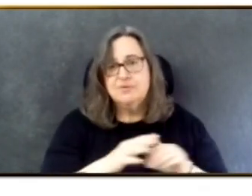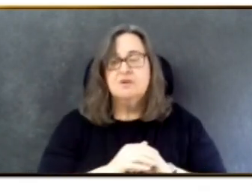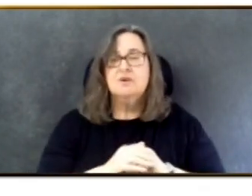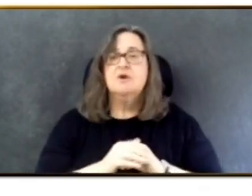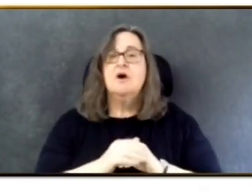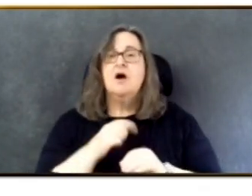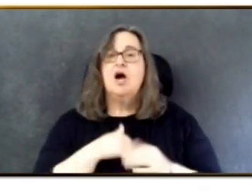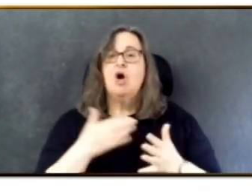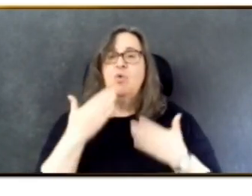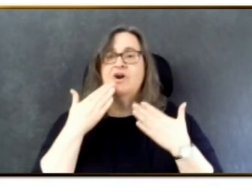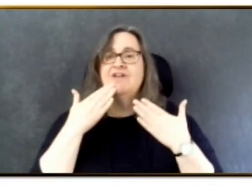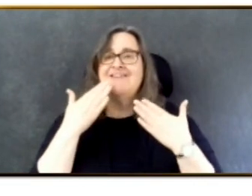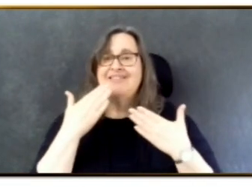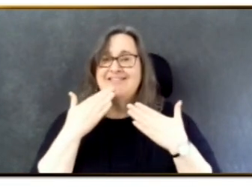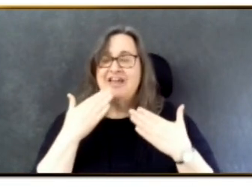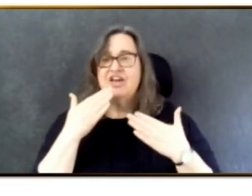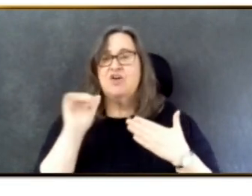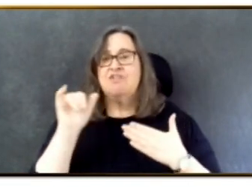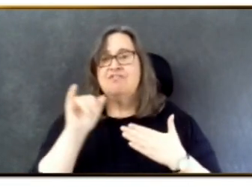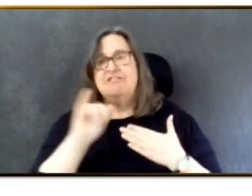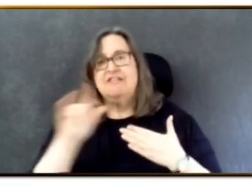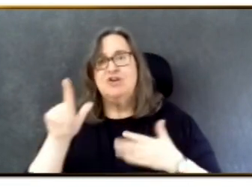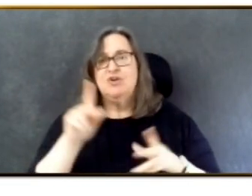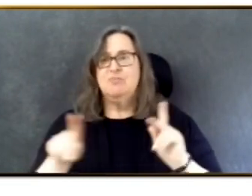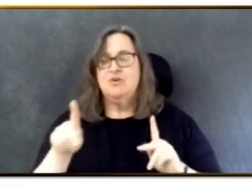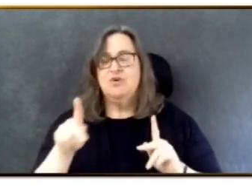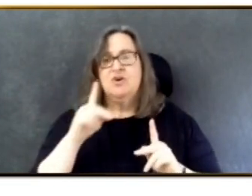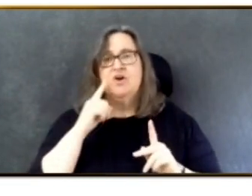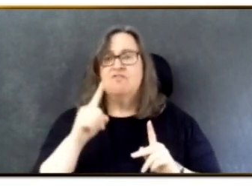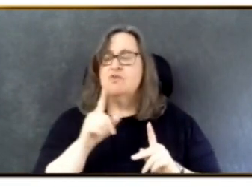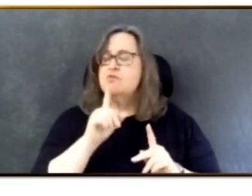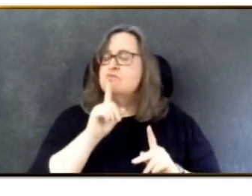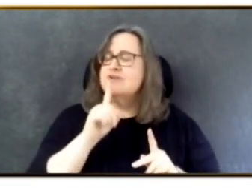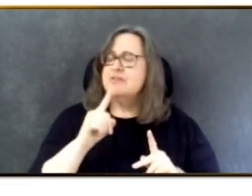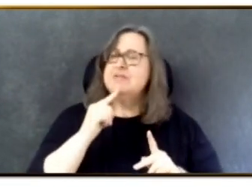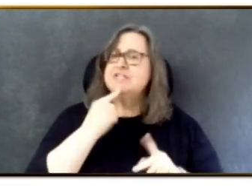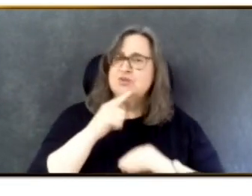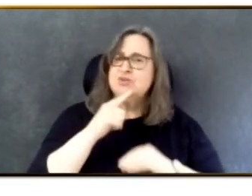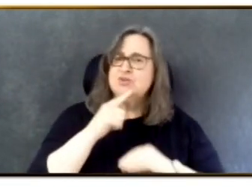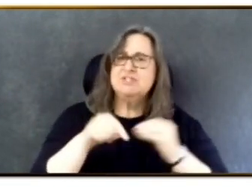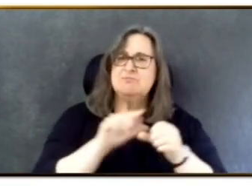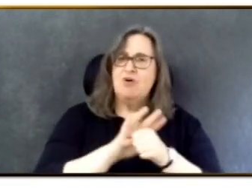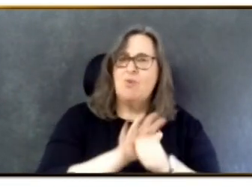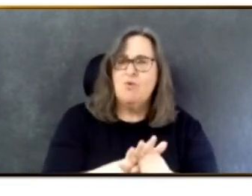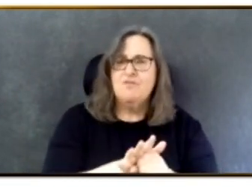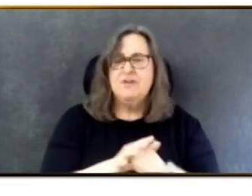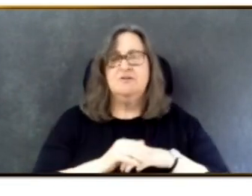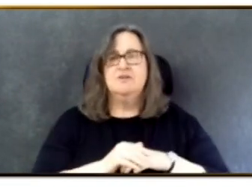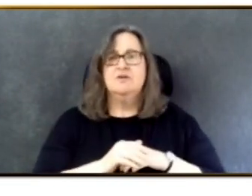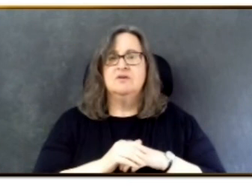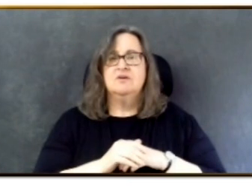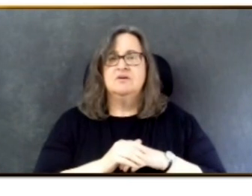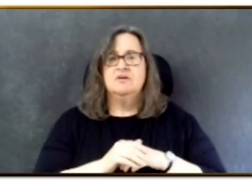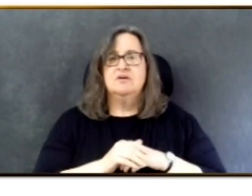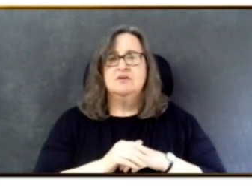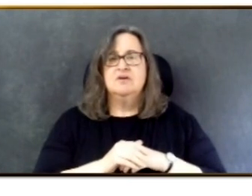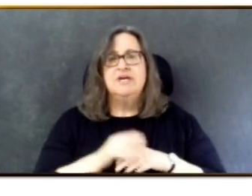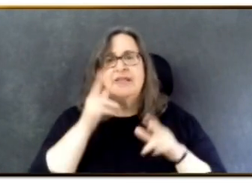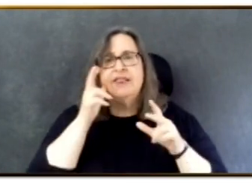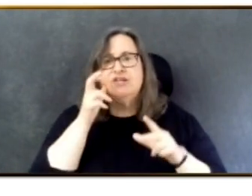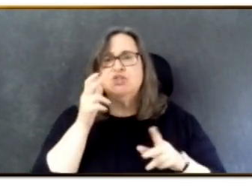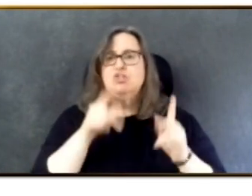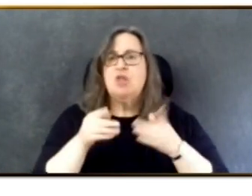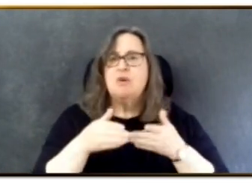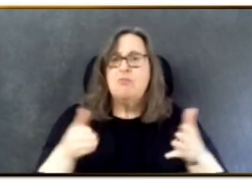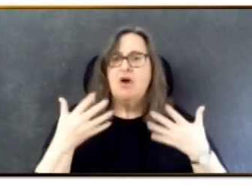thank the Illinoisans for taking this virus seriously, who's listened to public health